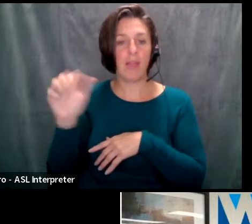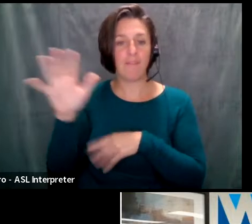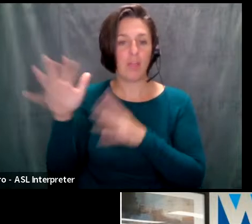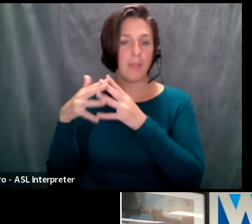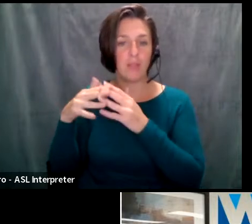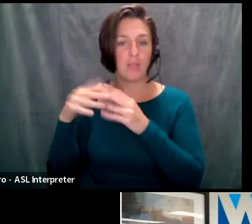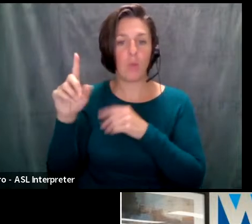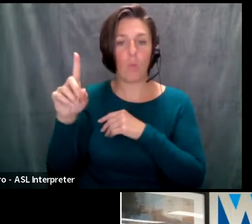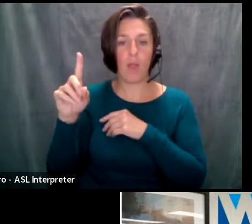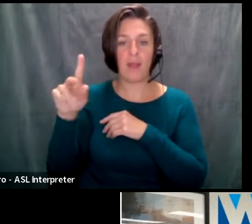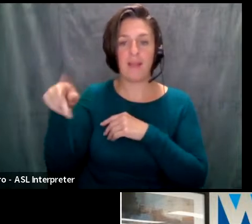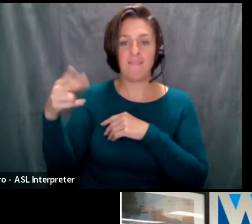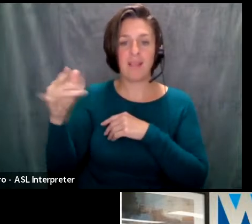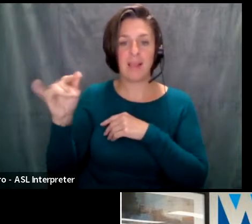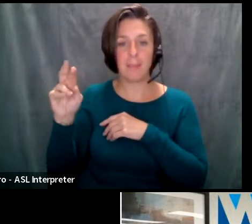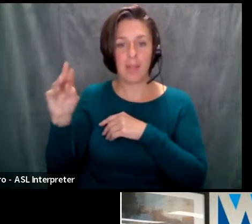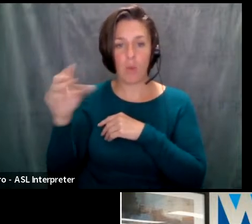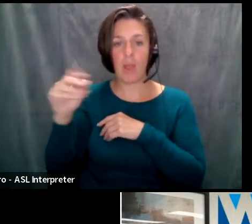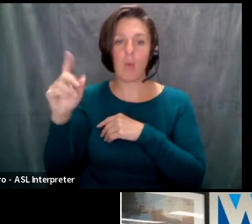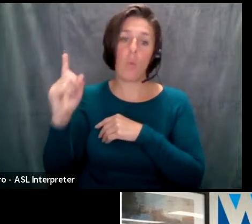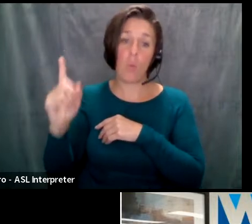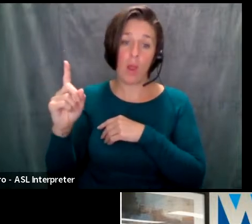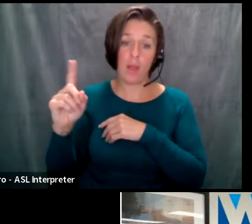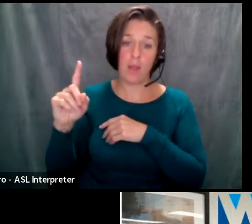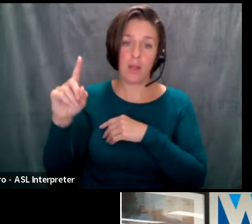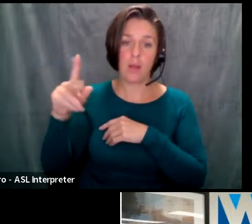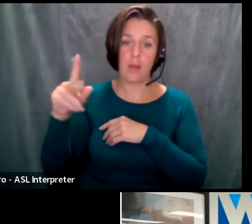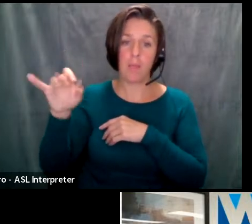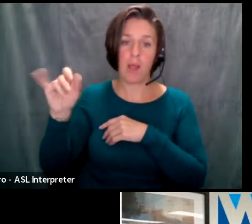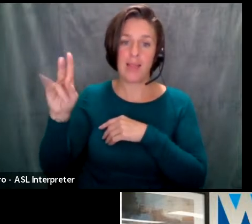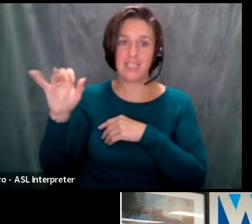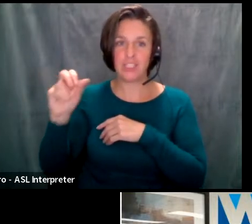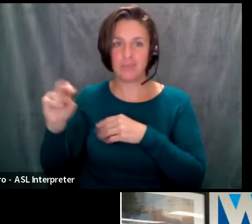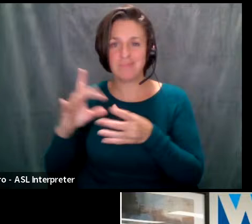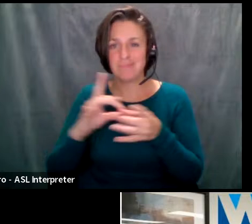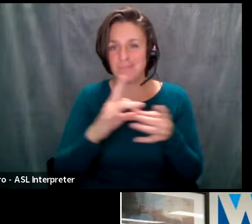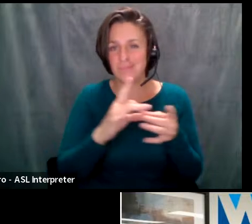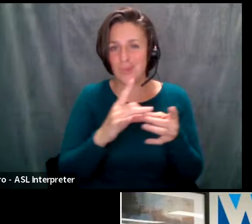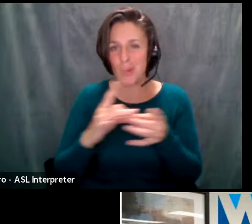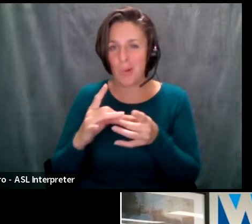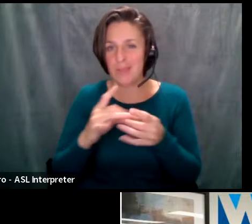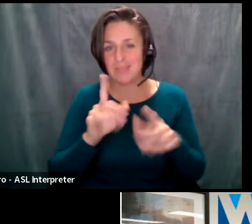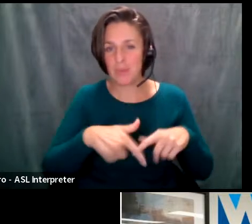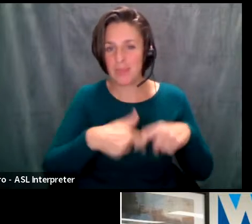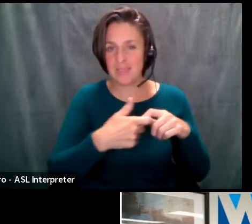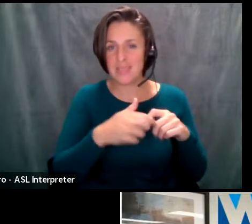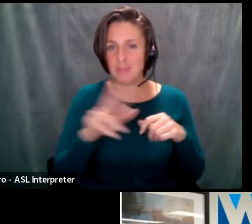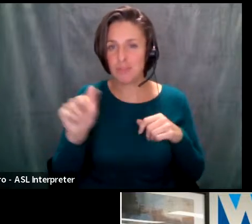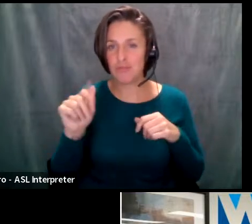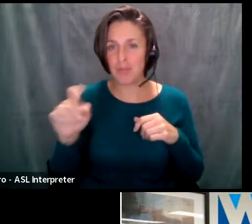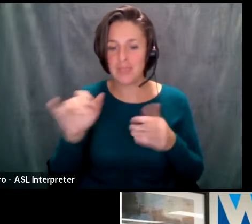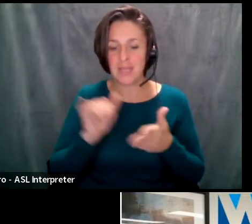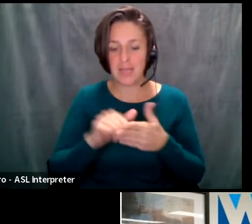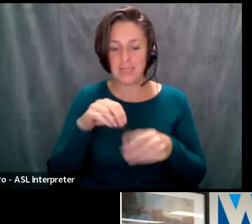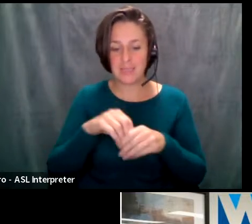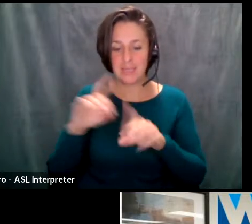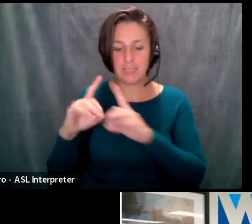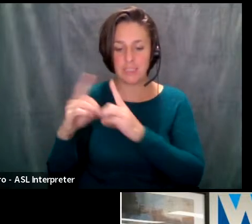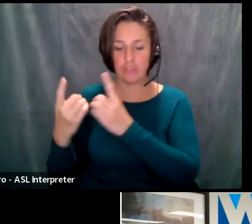1 Filipino, and 1 Polynesian, which kind of correlates with the suspension rates that are in the